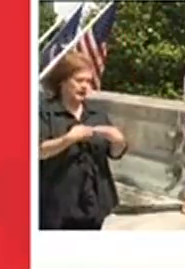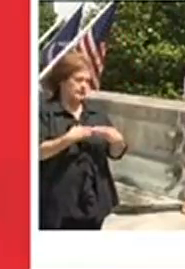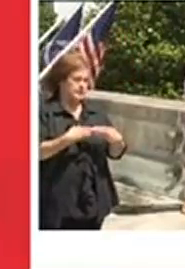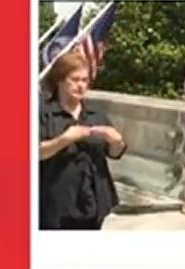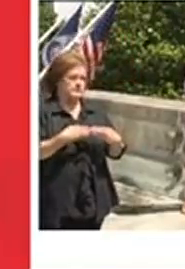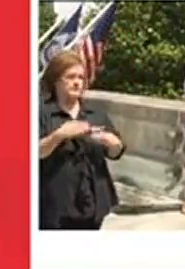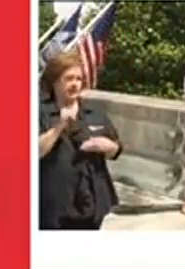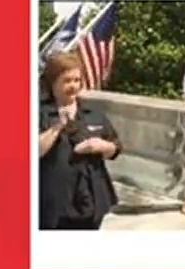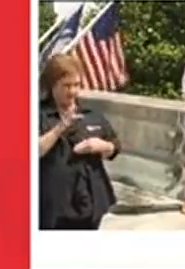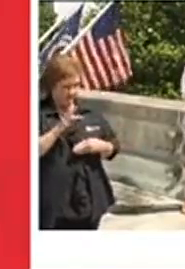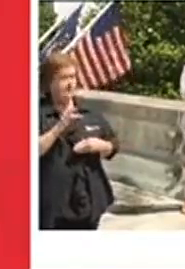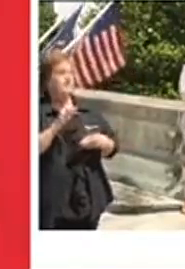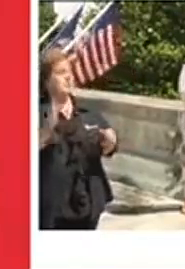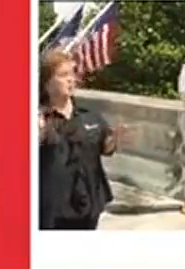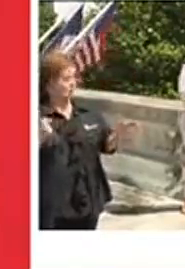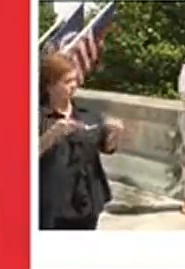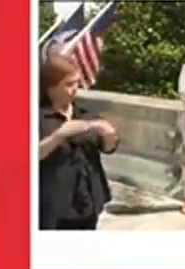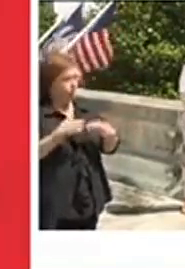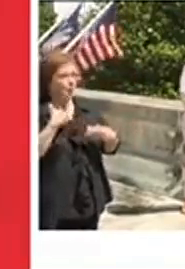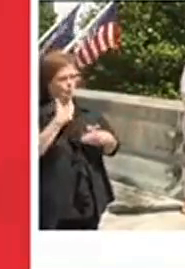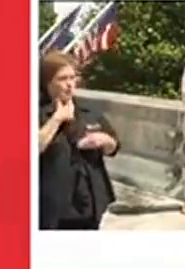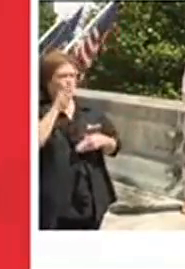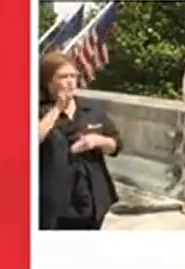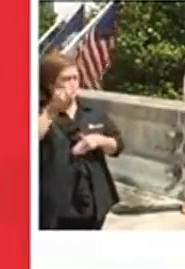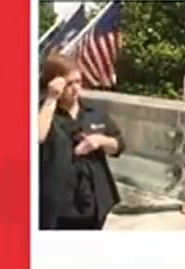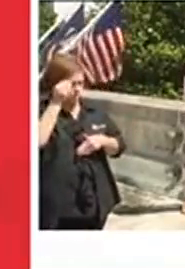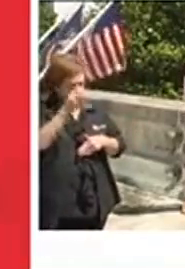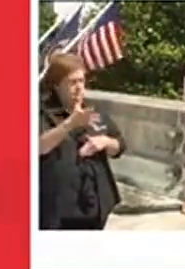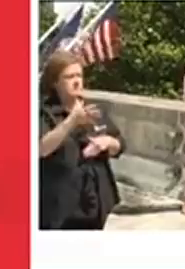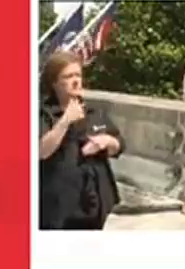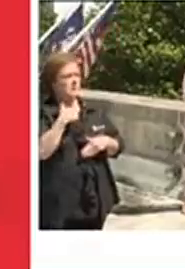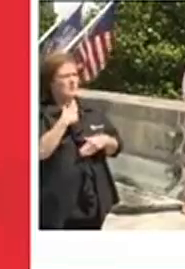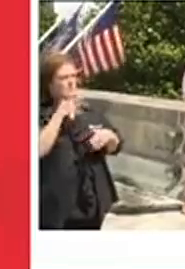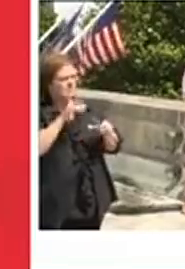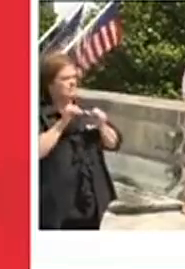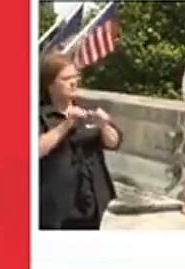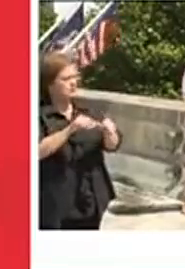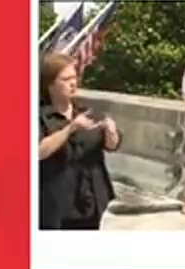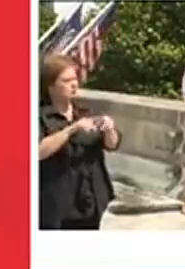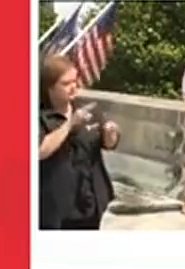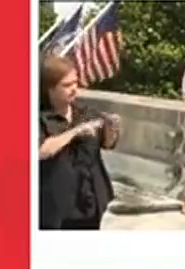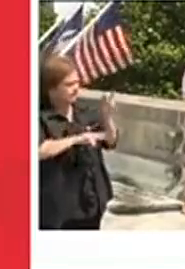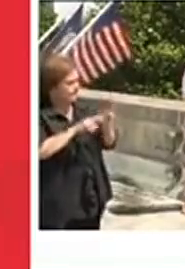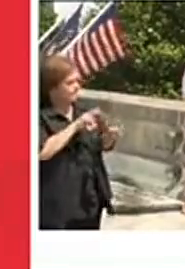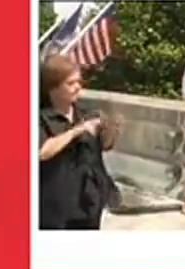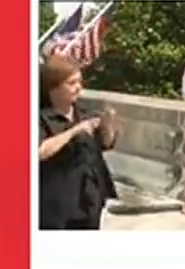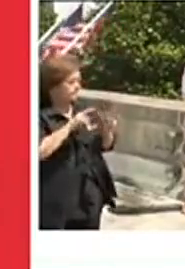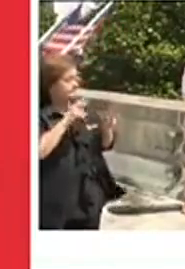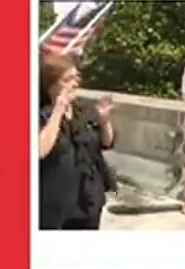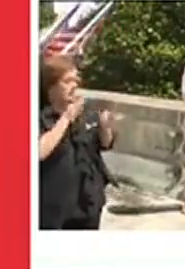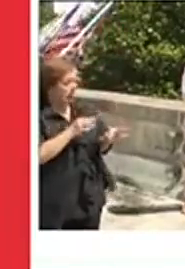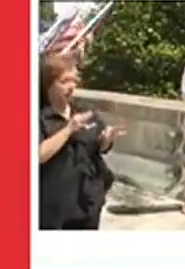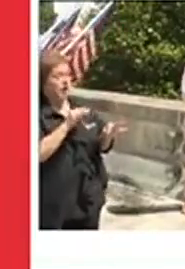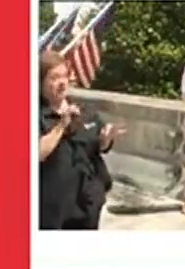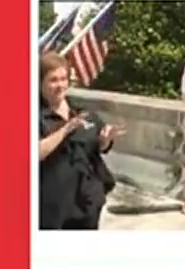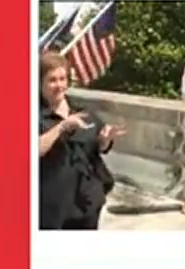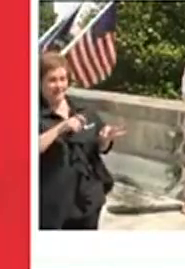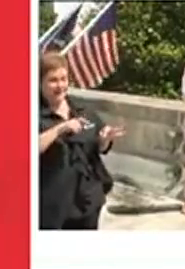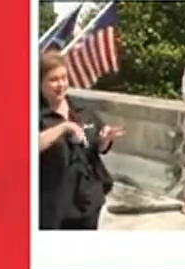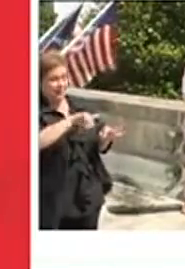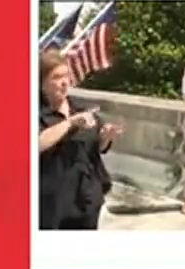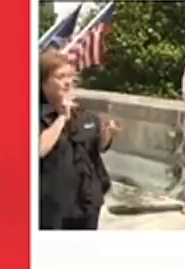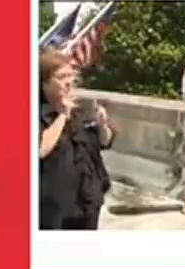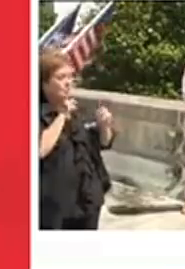rapidly. We will be in contact and watch this very closely in case we have to make any decisions about people outside of levee protection needing to